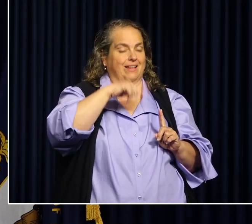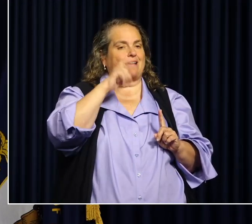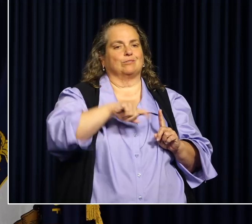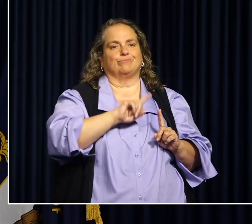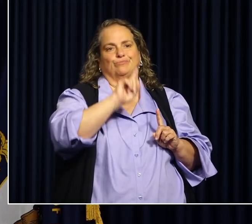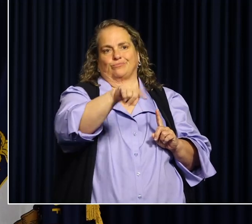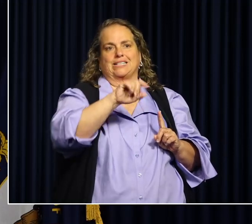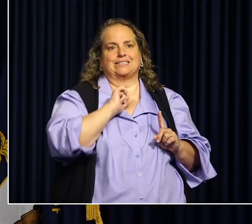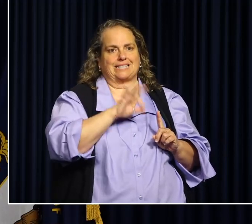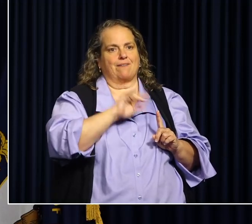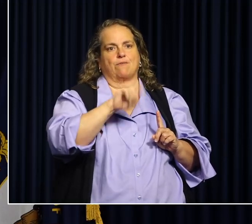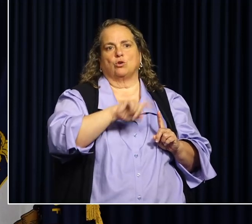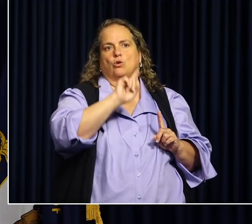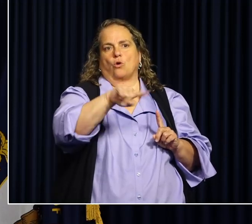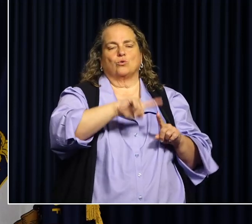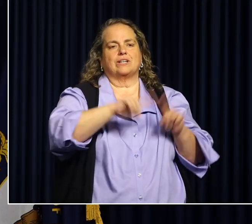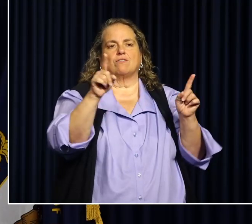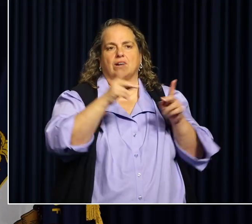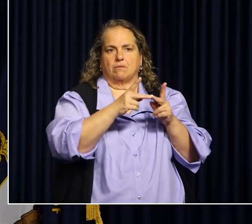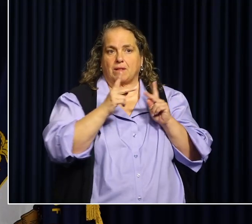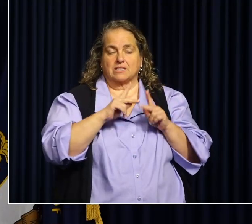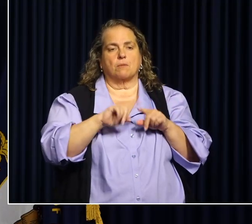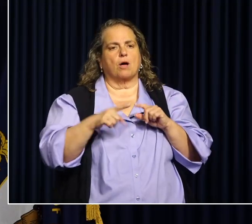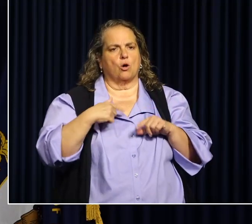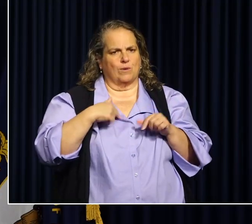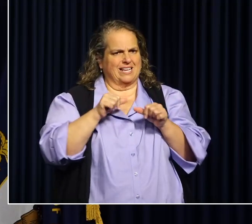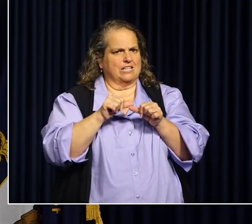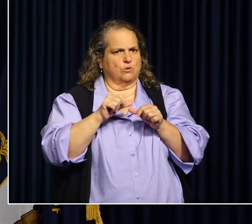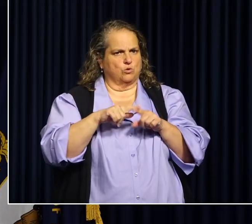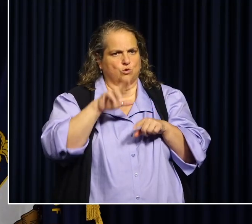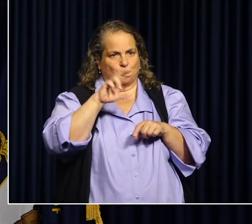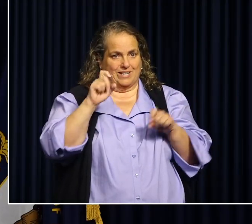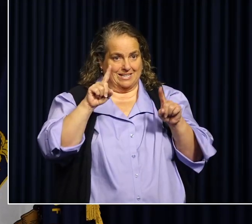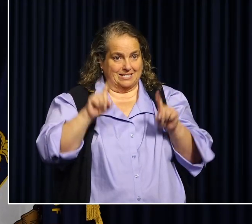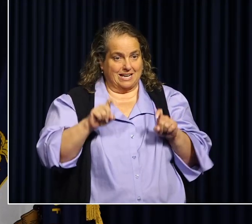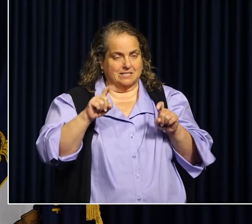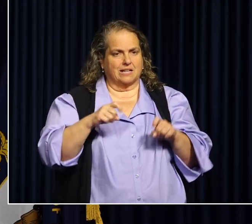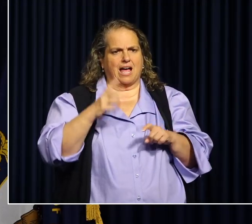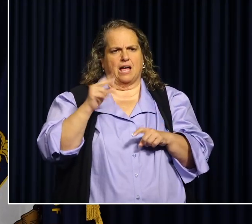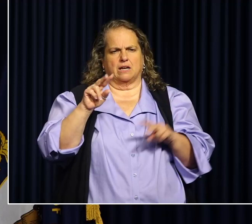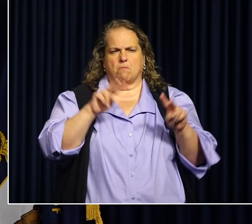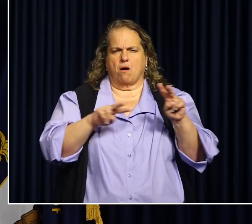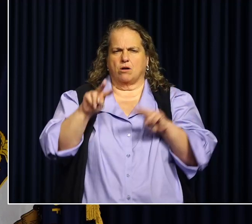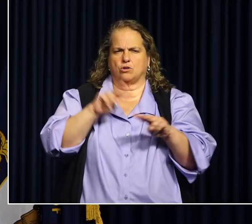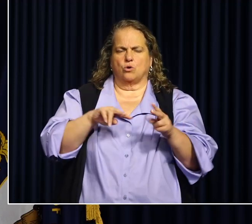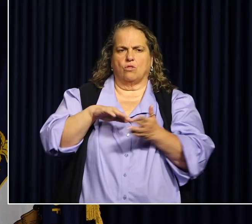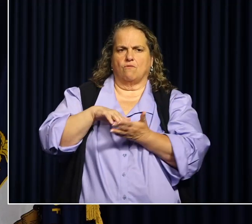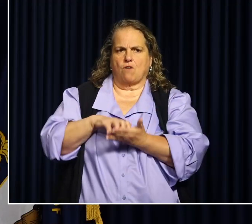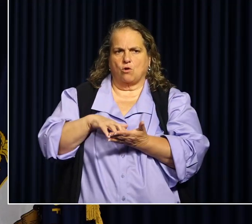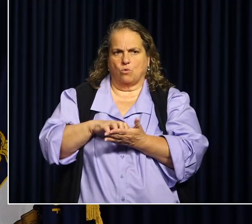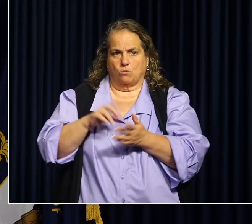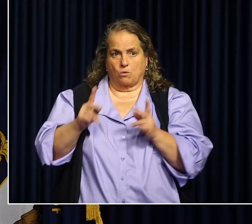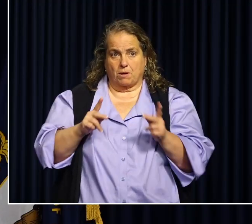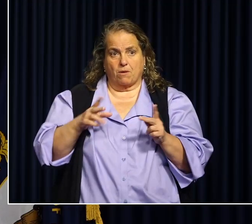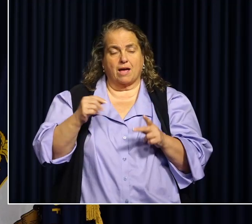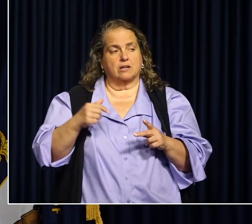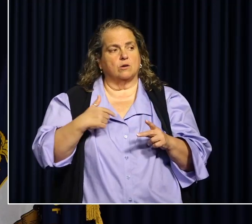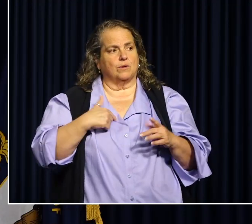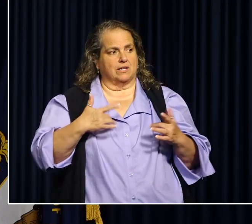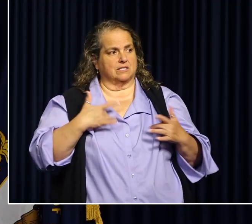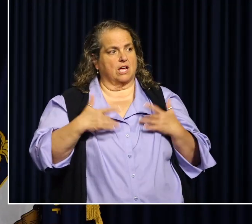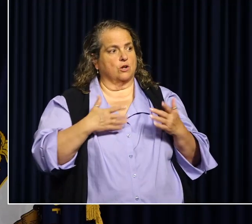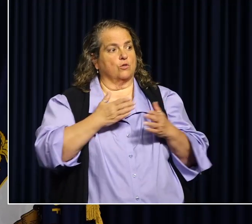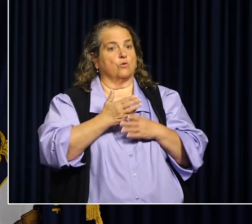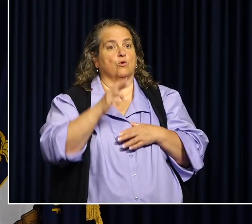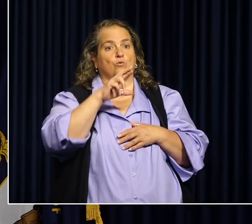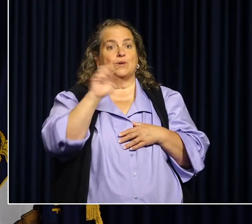retest. We are continuing to monitor, especially the vulnerable individuals. And we've been excited that through the retesting, we